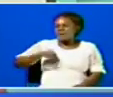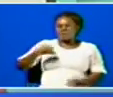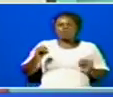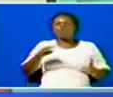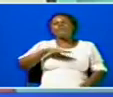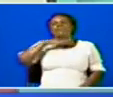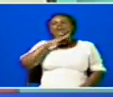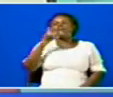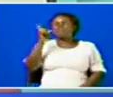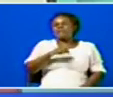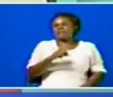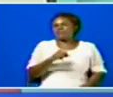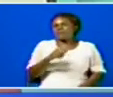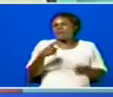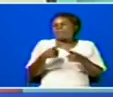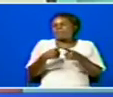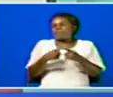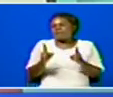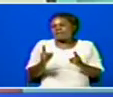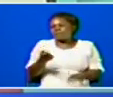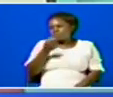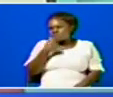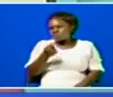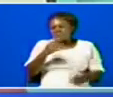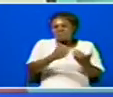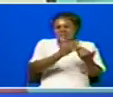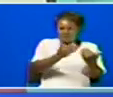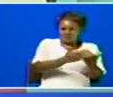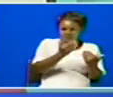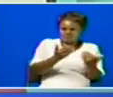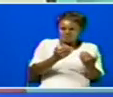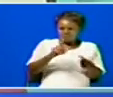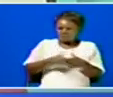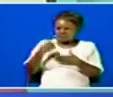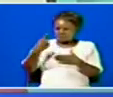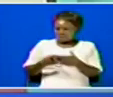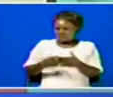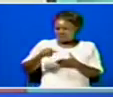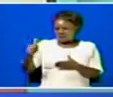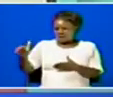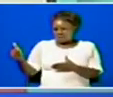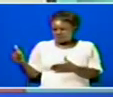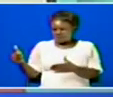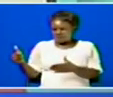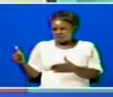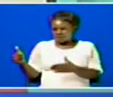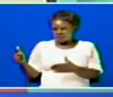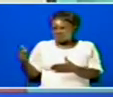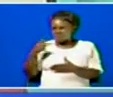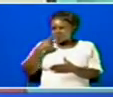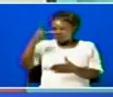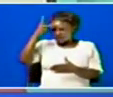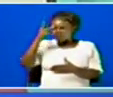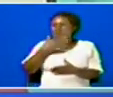away. She was being treated, attended to. Then the parents requested